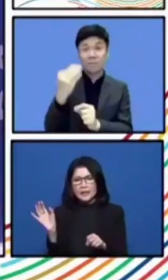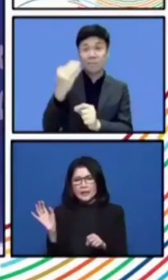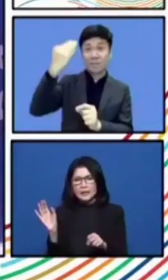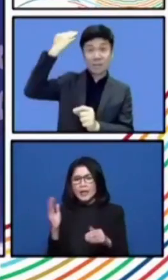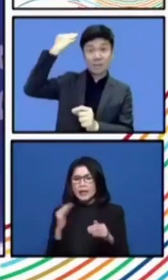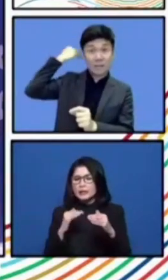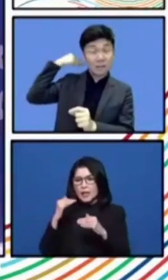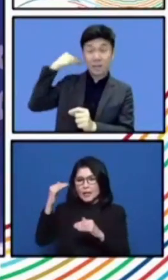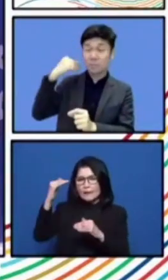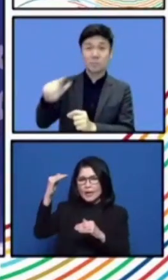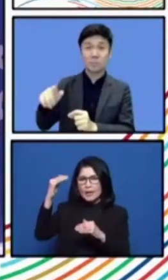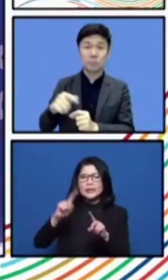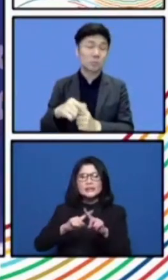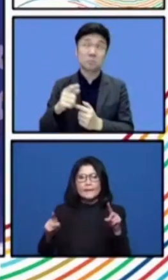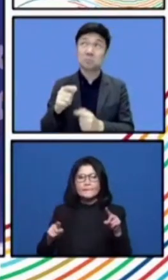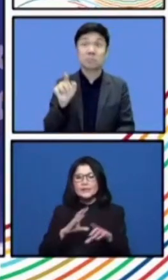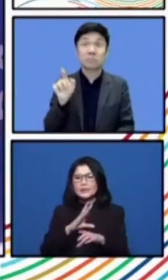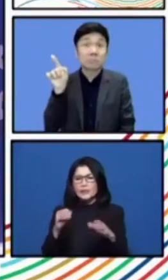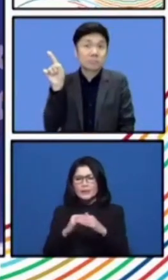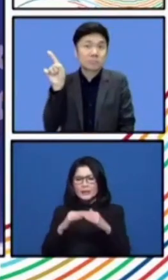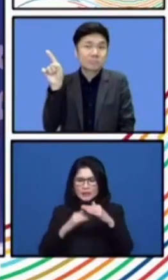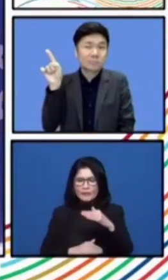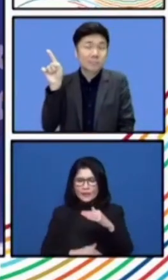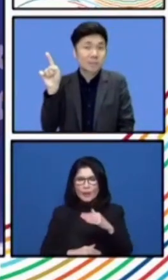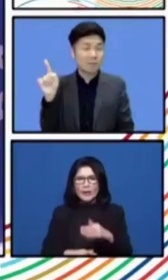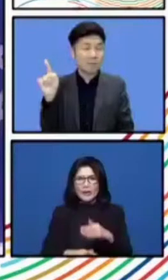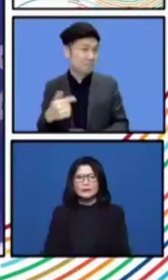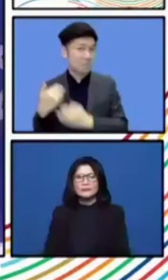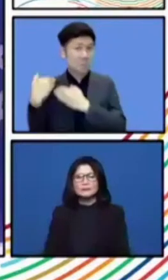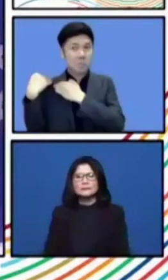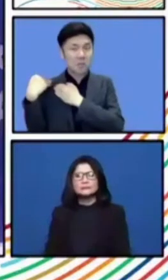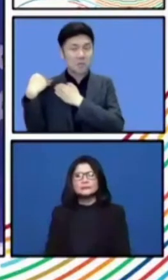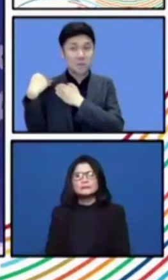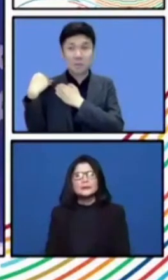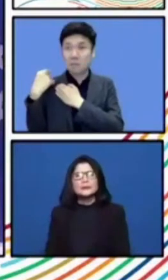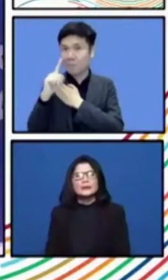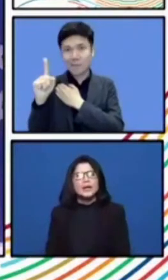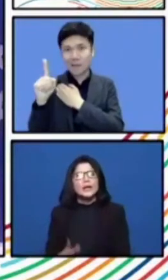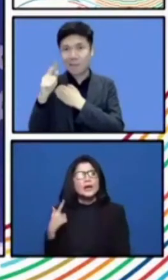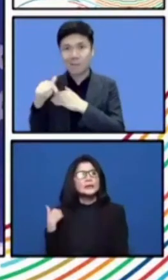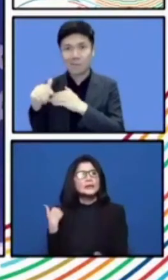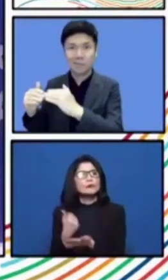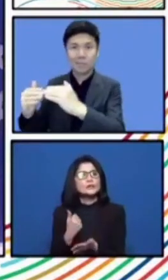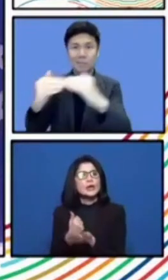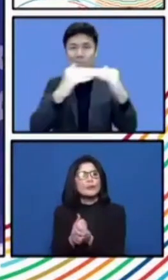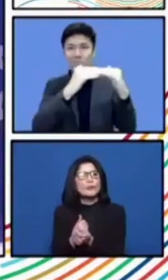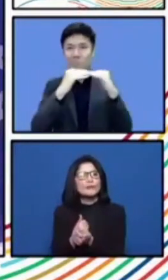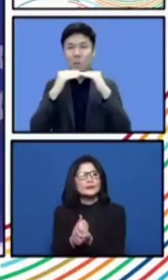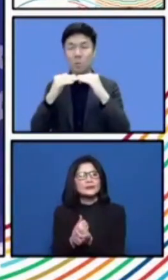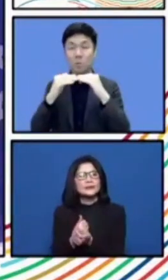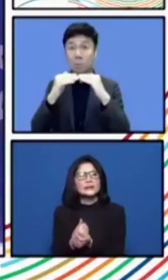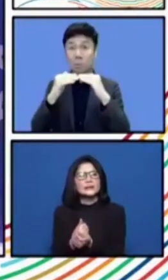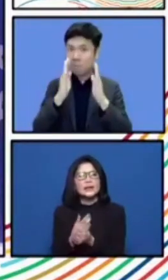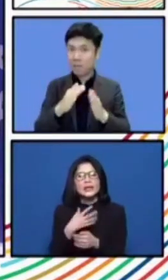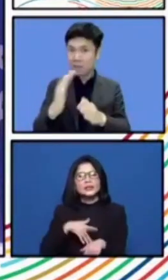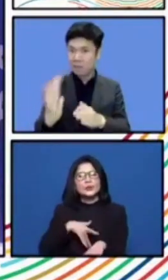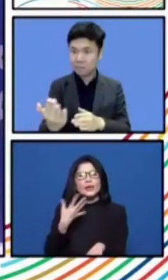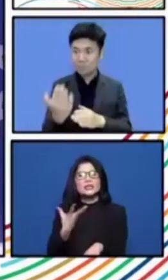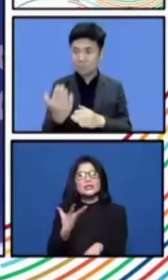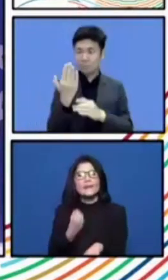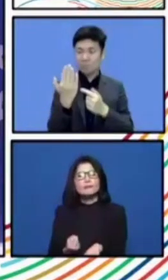the responsibility of selected colleagues uh or agencies but that across the United Nations